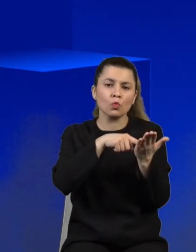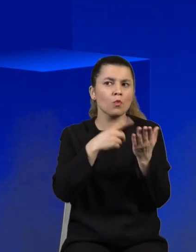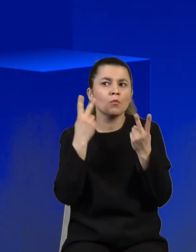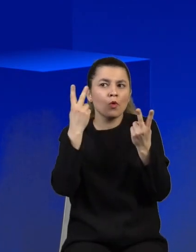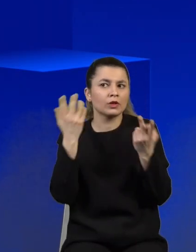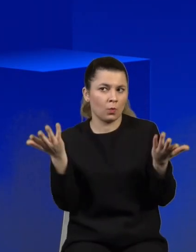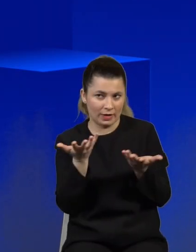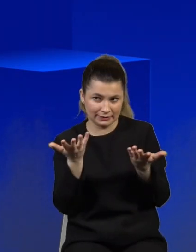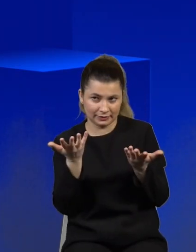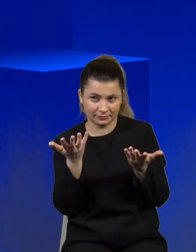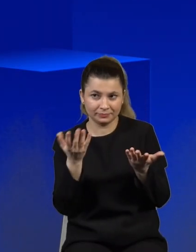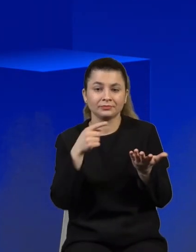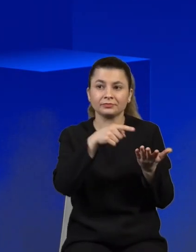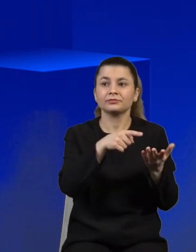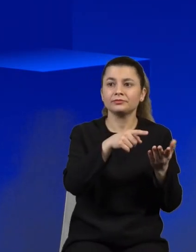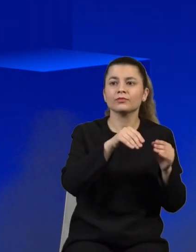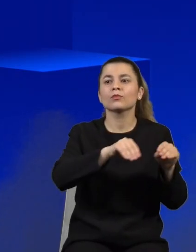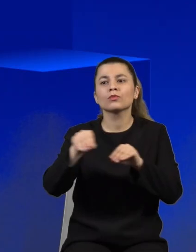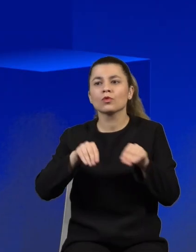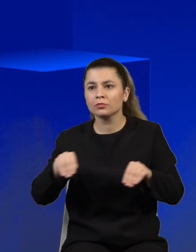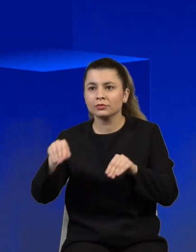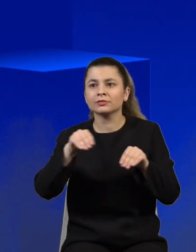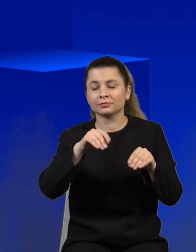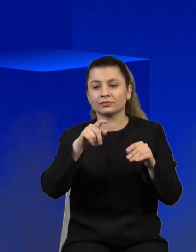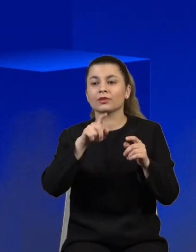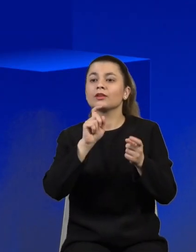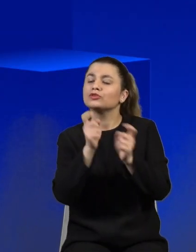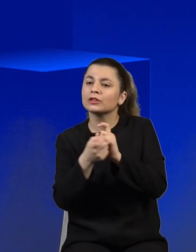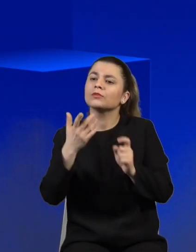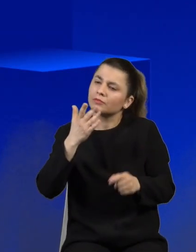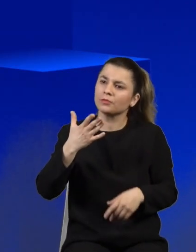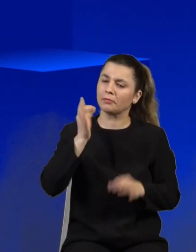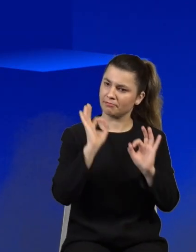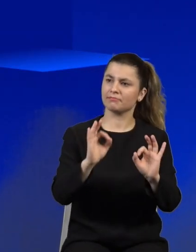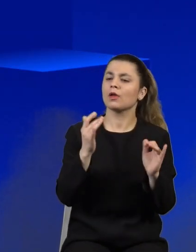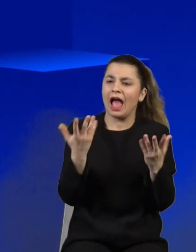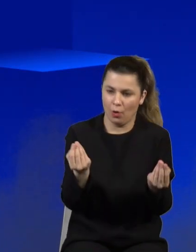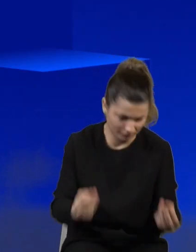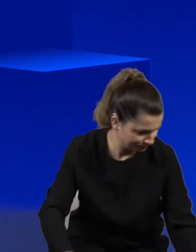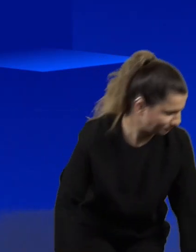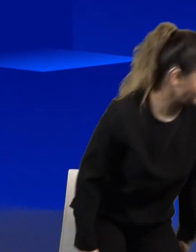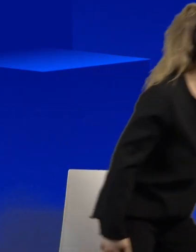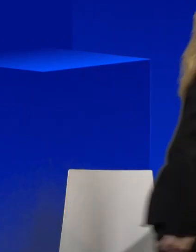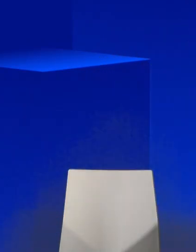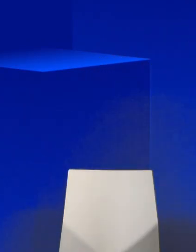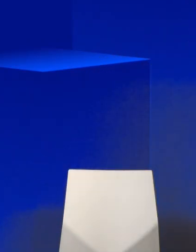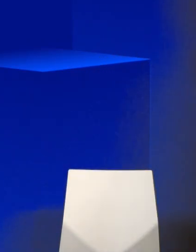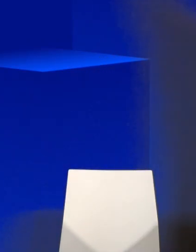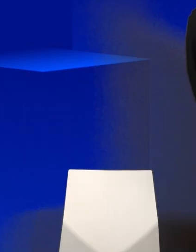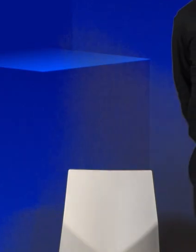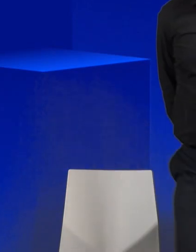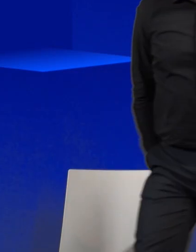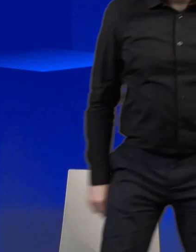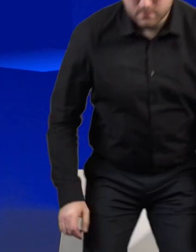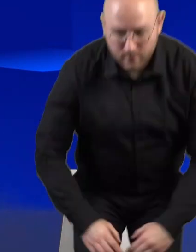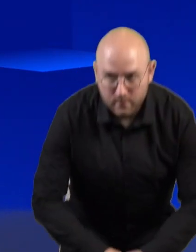Well, maybe the first point here is a bit pessimistic, but well,